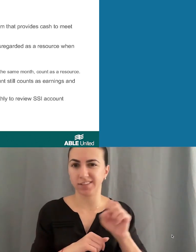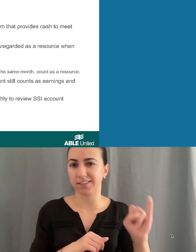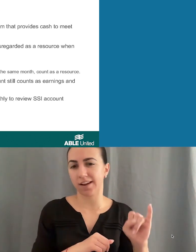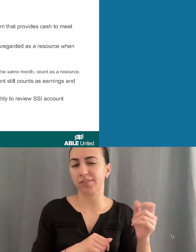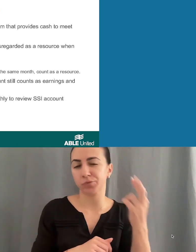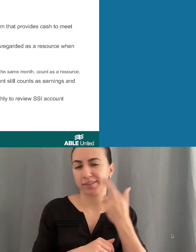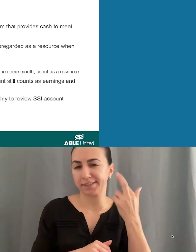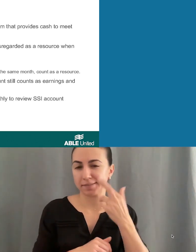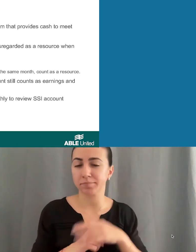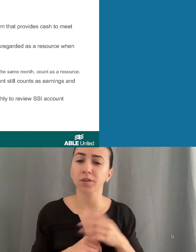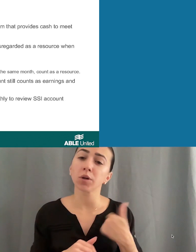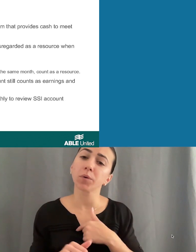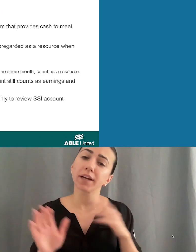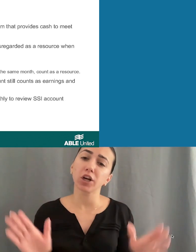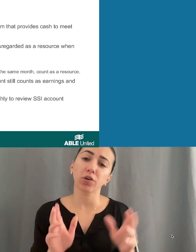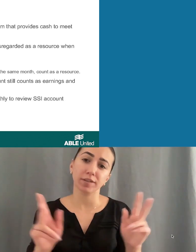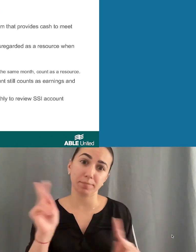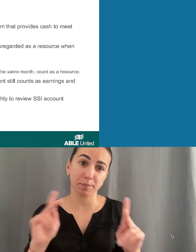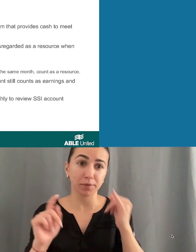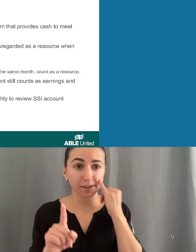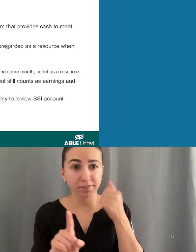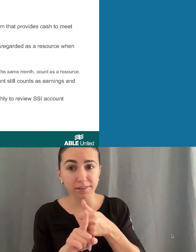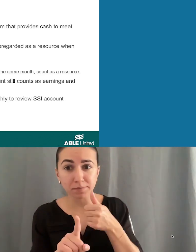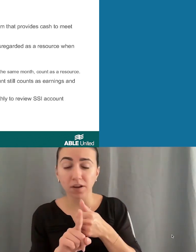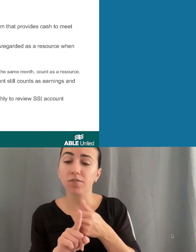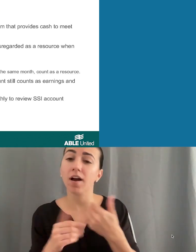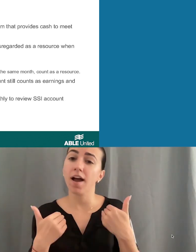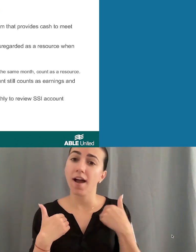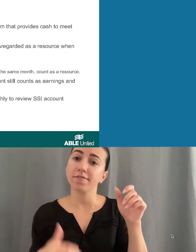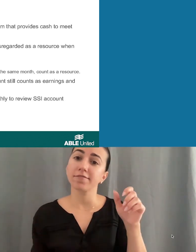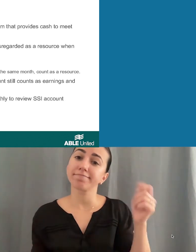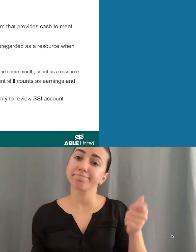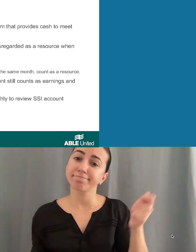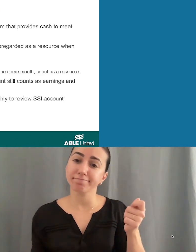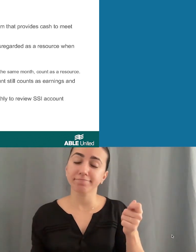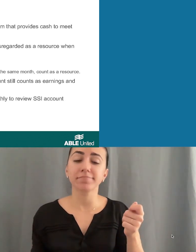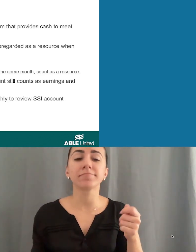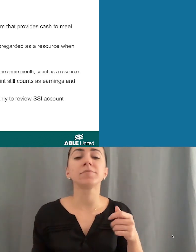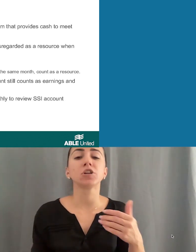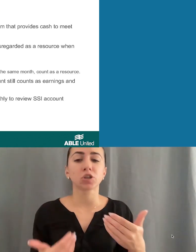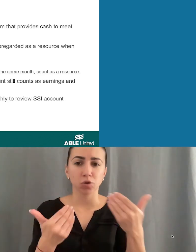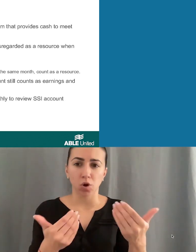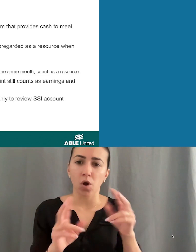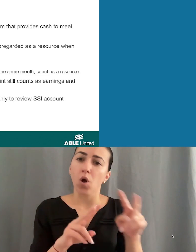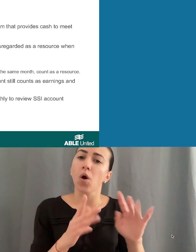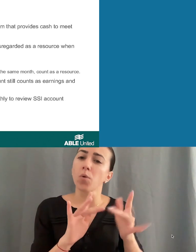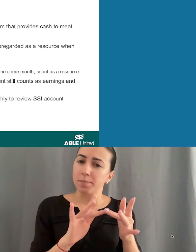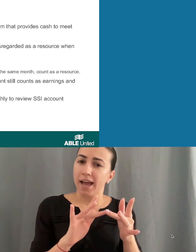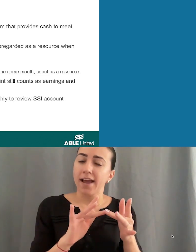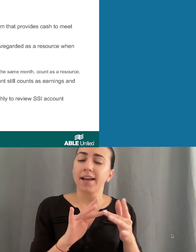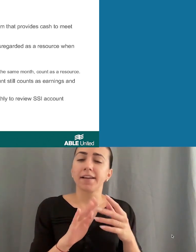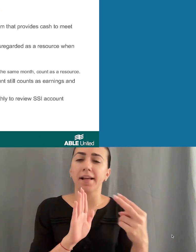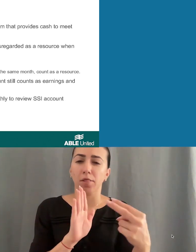purposes. And we always encourage individuals that if they do have supplemental security income to go on the World Wide Web there and